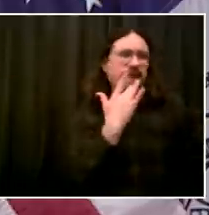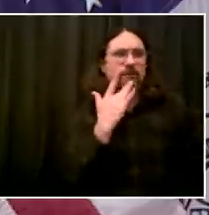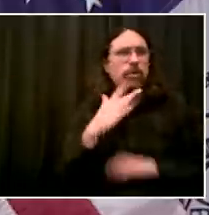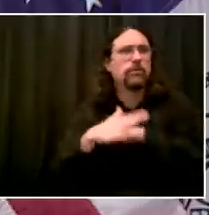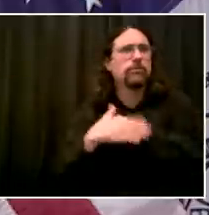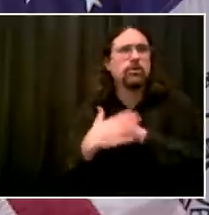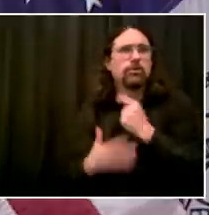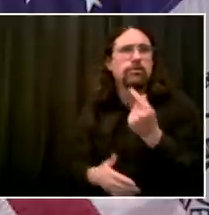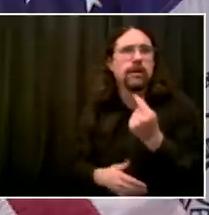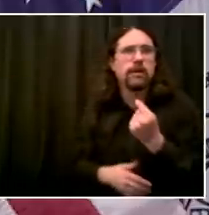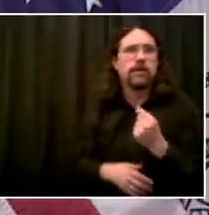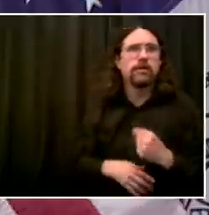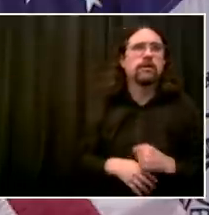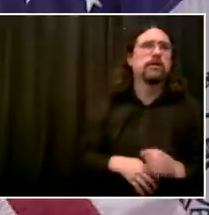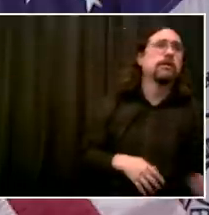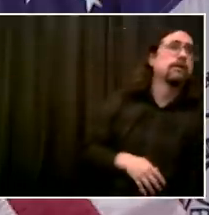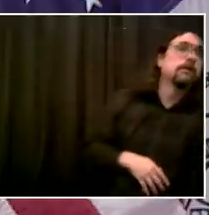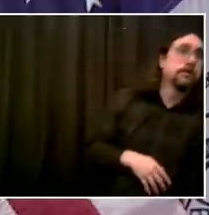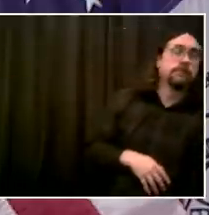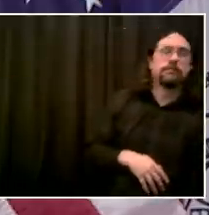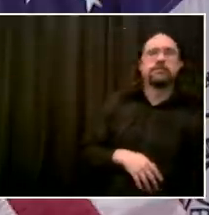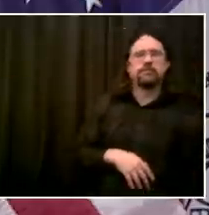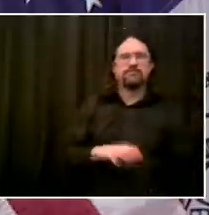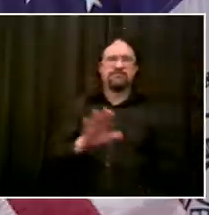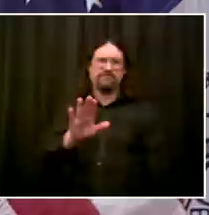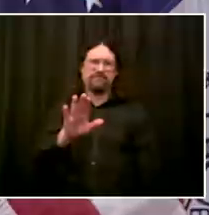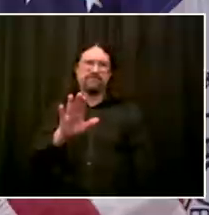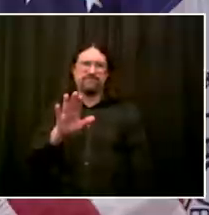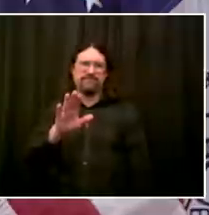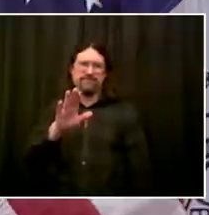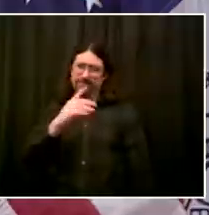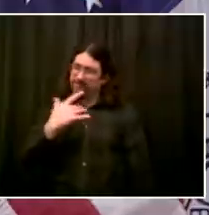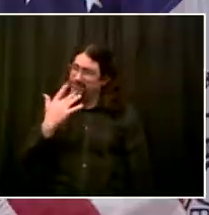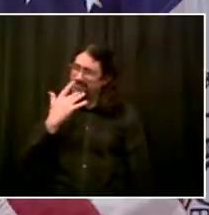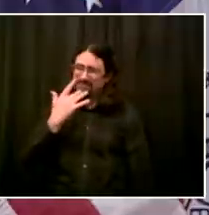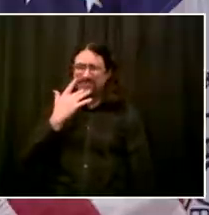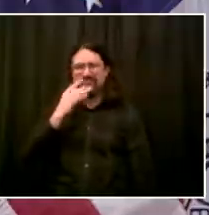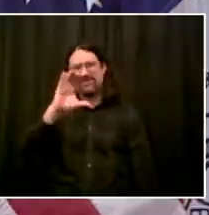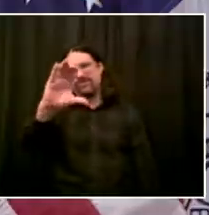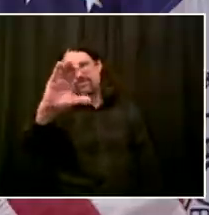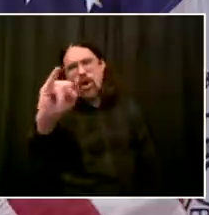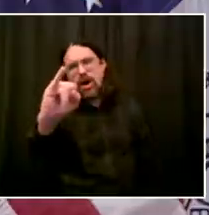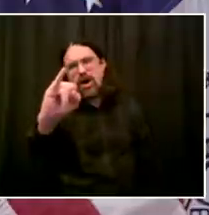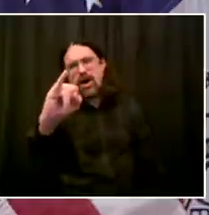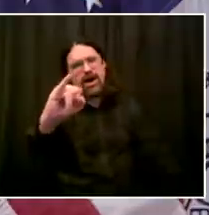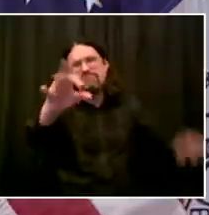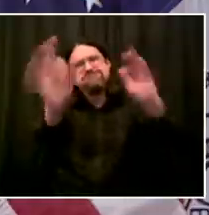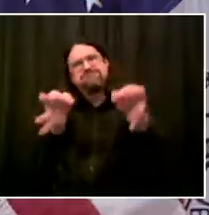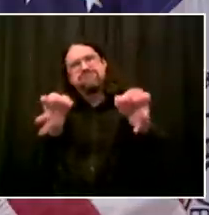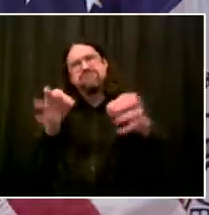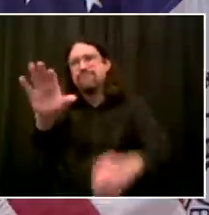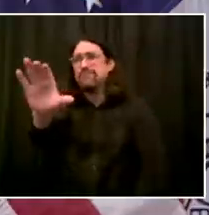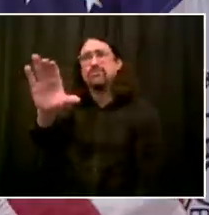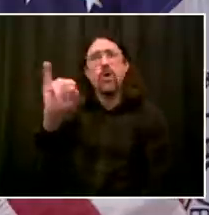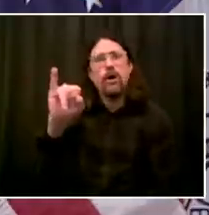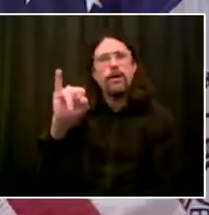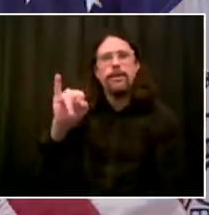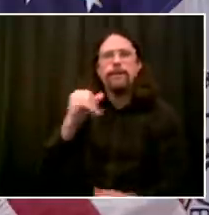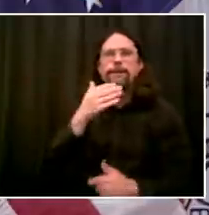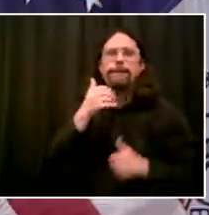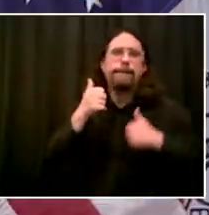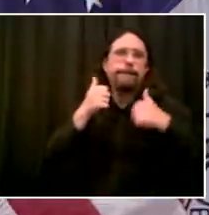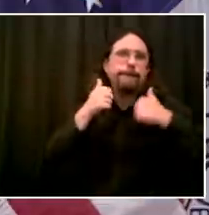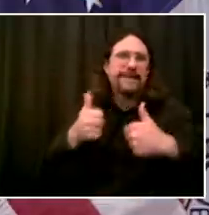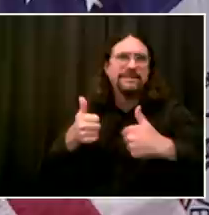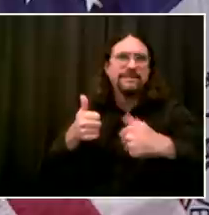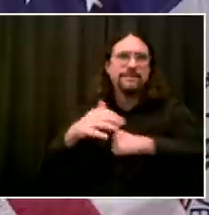the places I try to always bring them, if I only can take them a few places, is Coney Island, because I think it exemplifies so much that's good about New